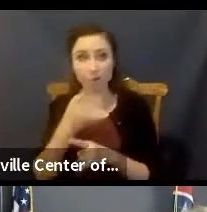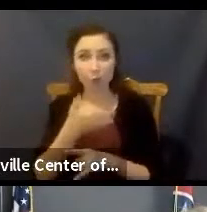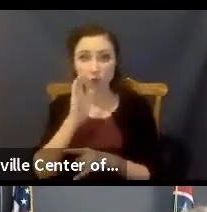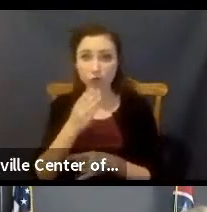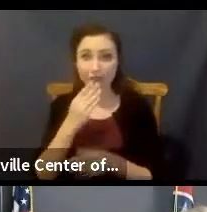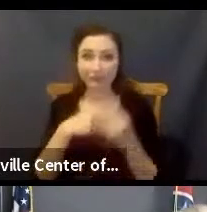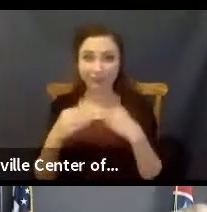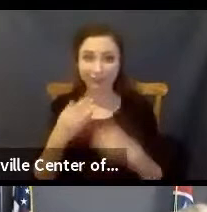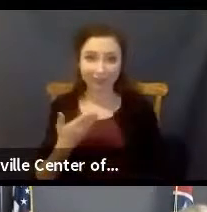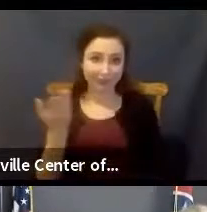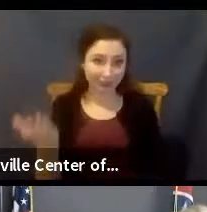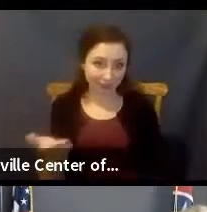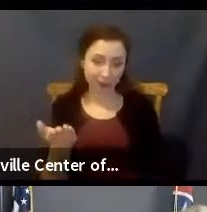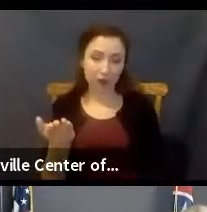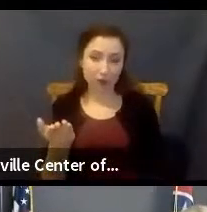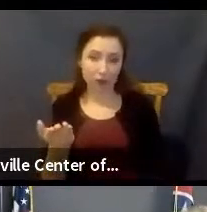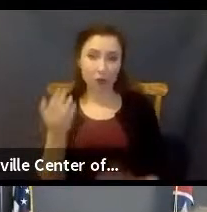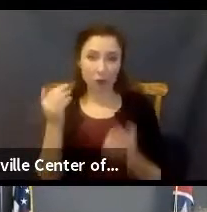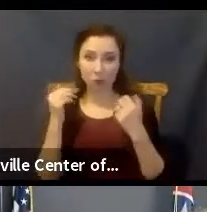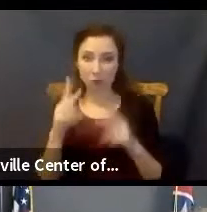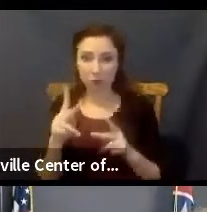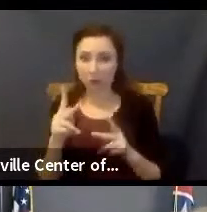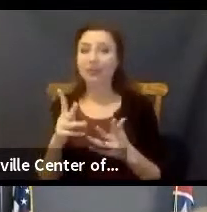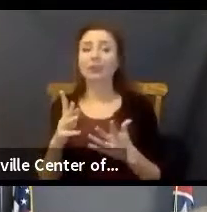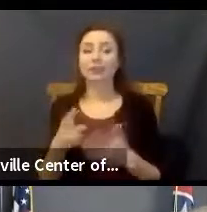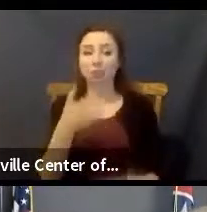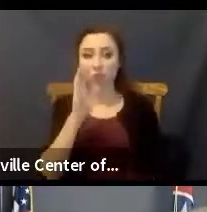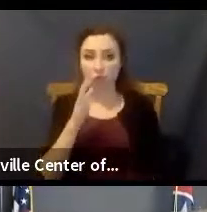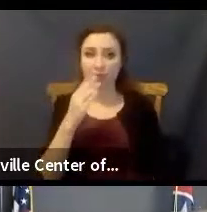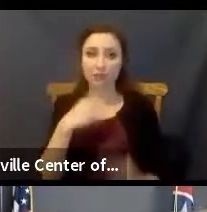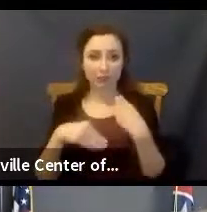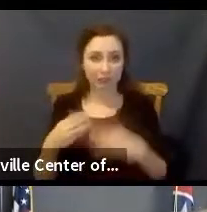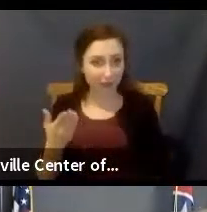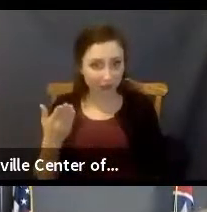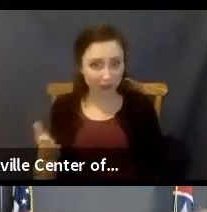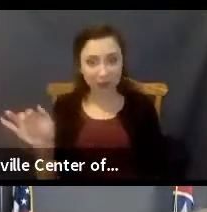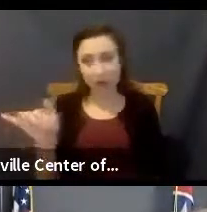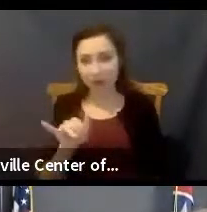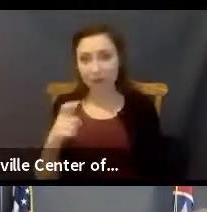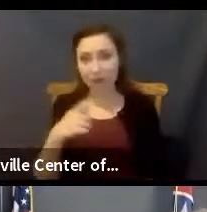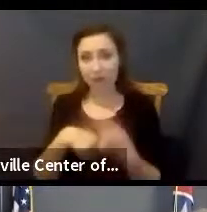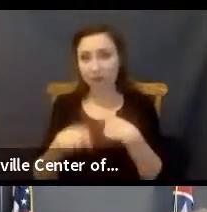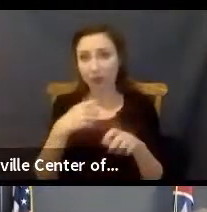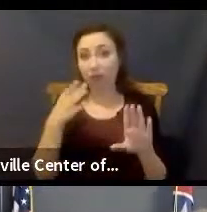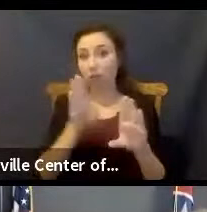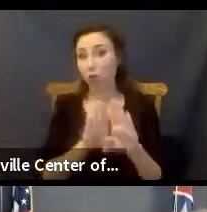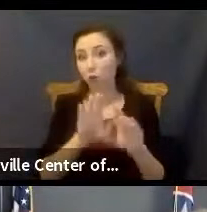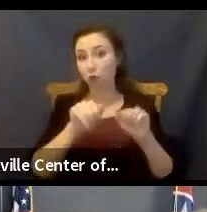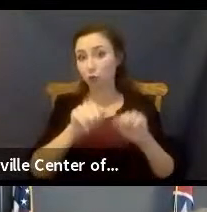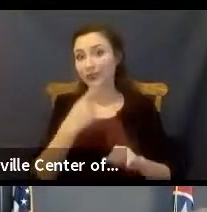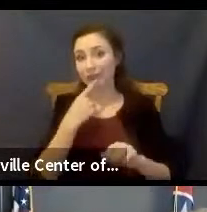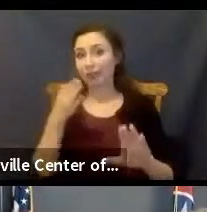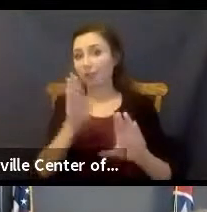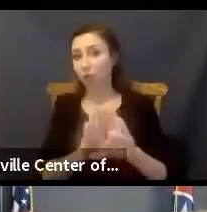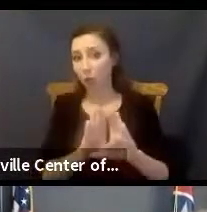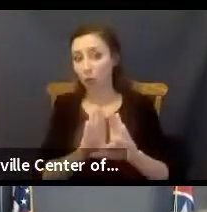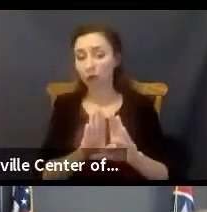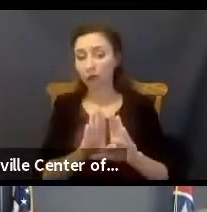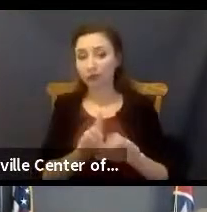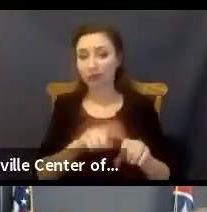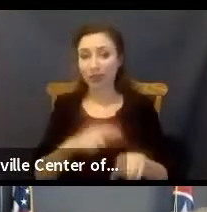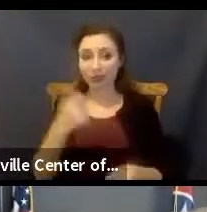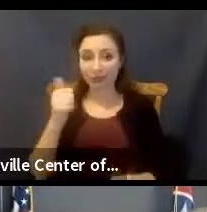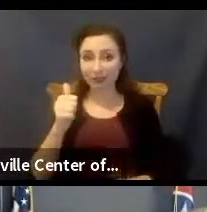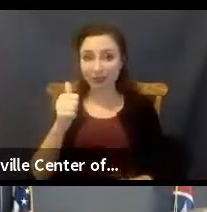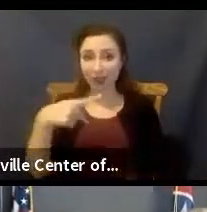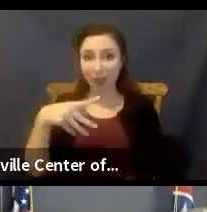or preventing the on-premises consumption thereof of the same, and then substitute in there close at 10 p.m.